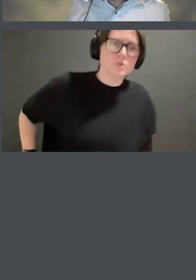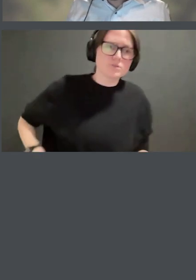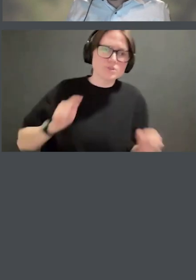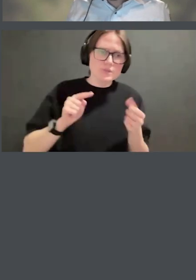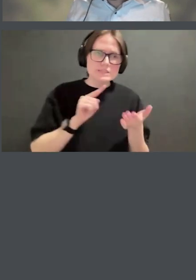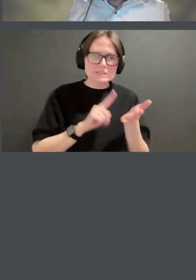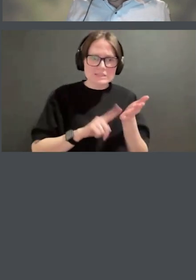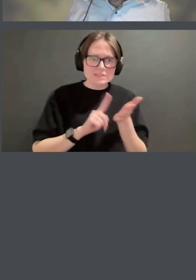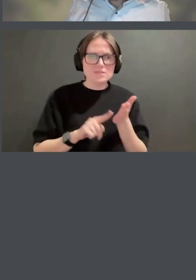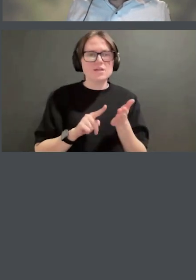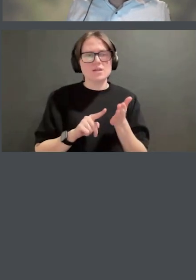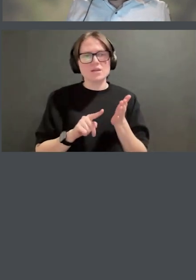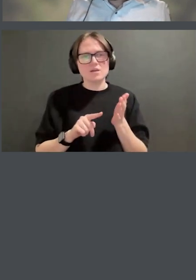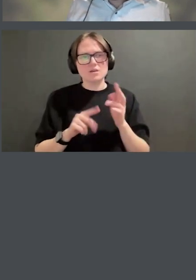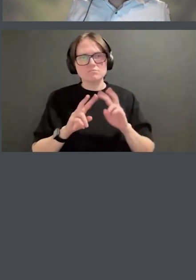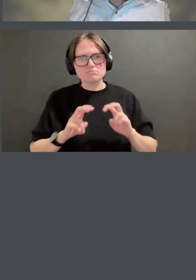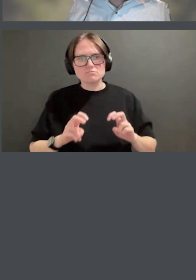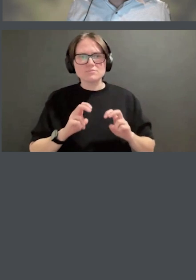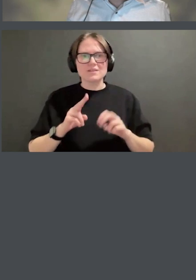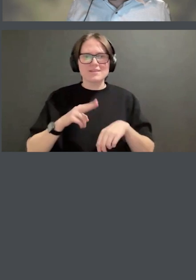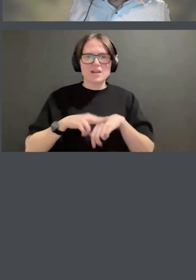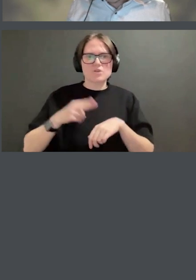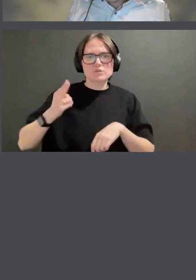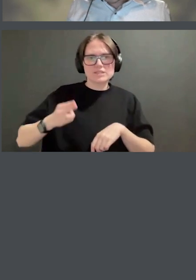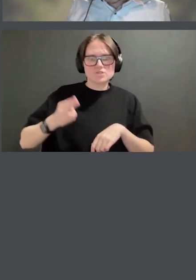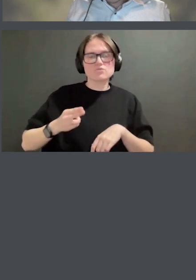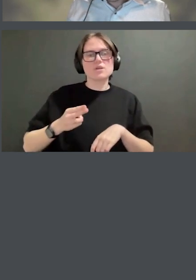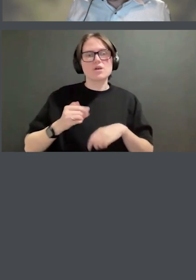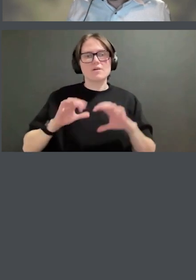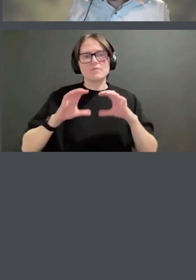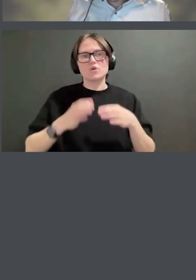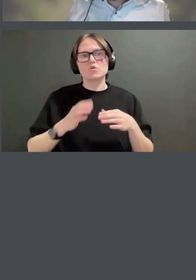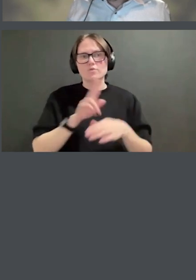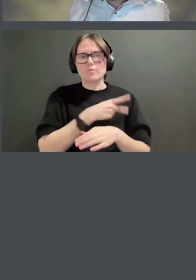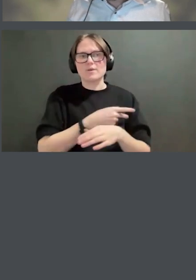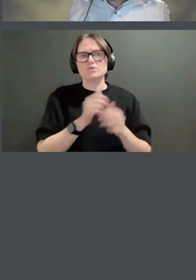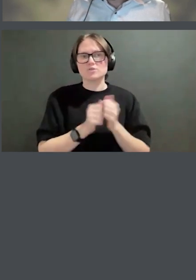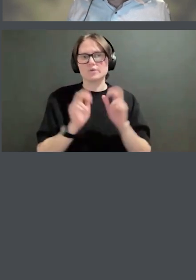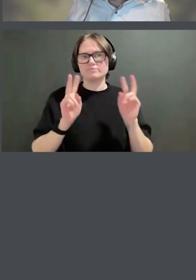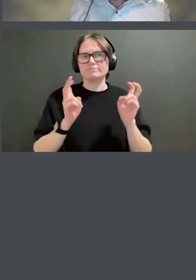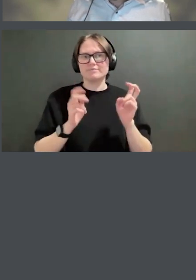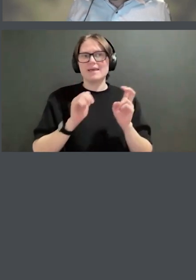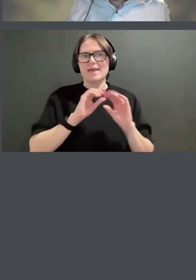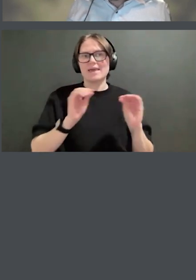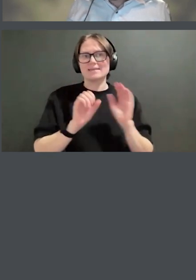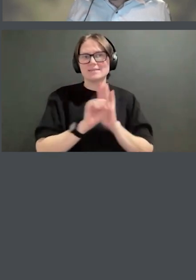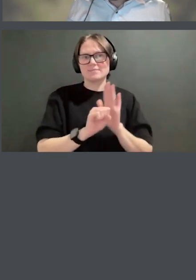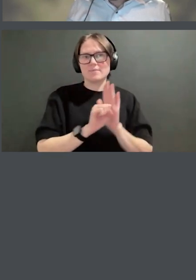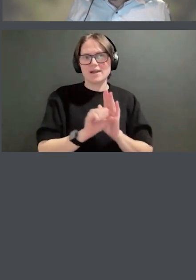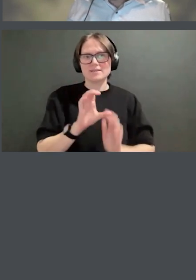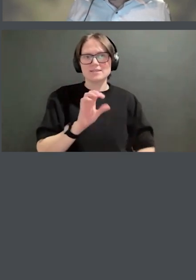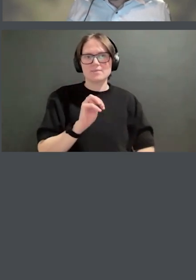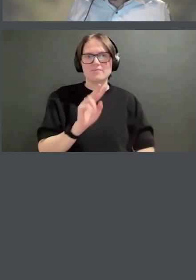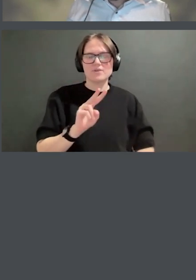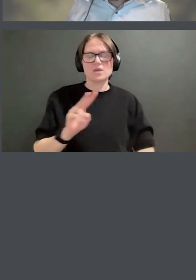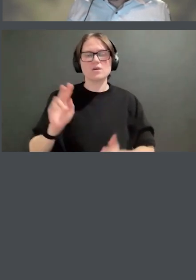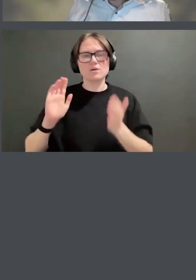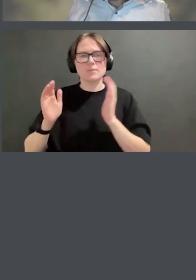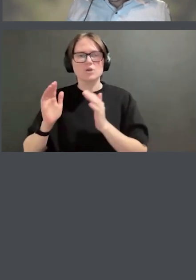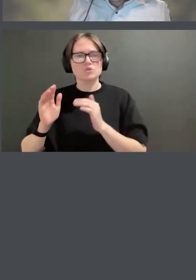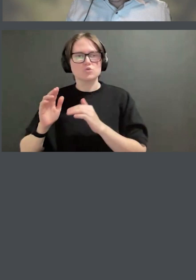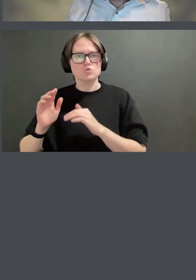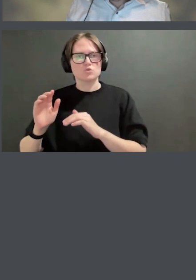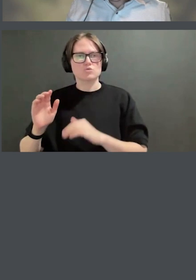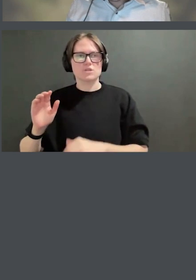of sensorineural hearing loss in a group of patients with quote unquote asymptomatic CMV versus normal